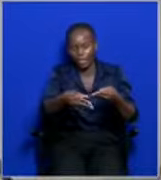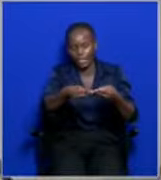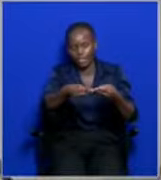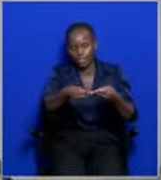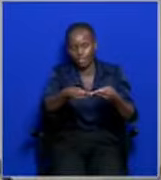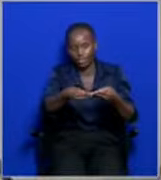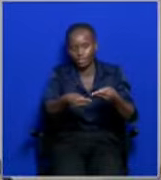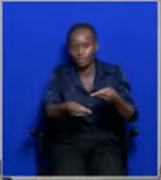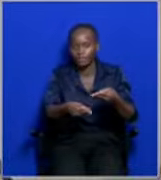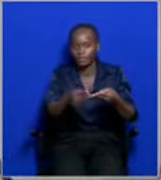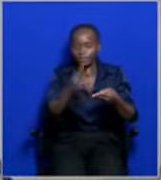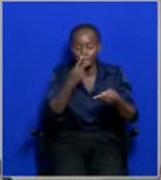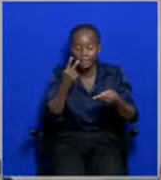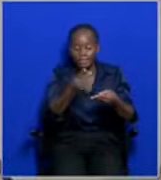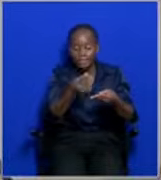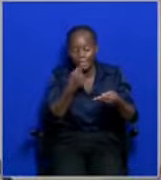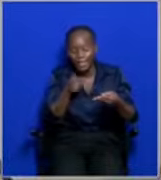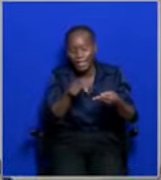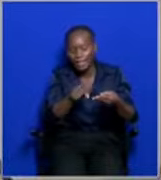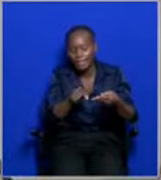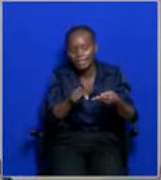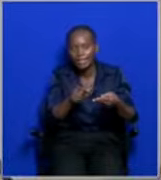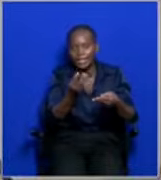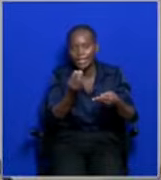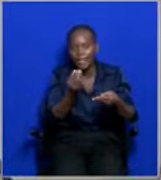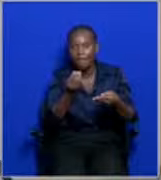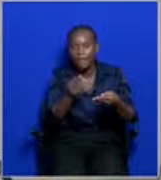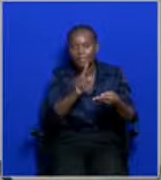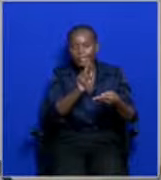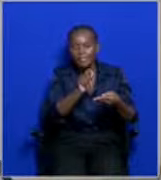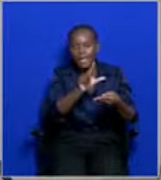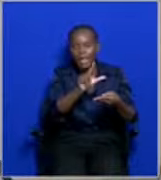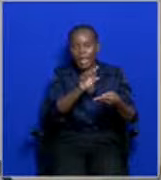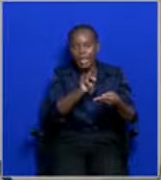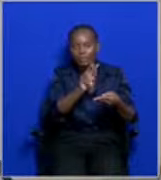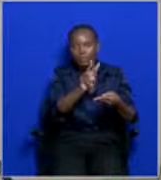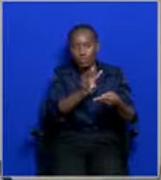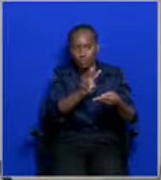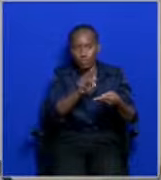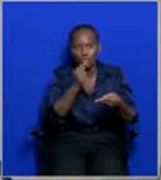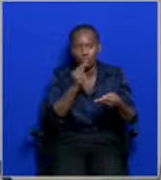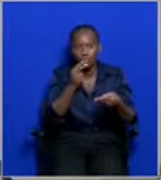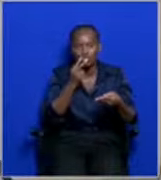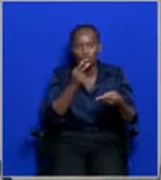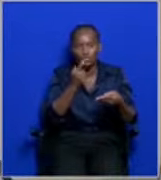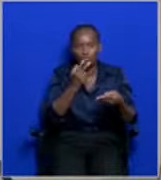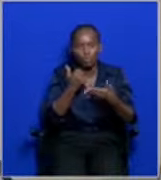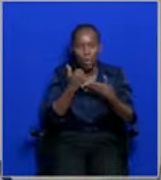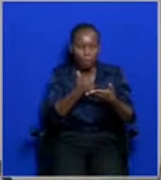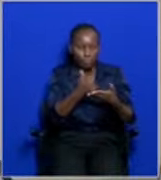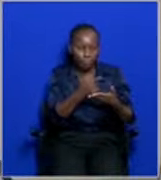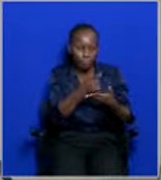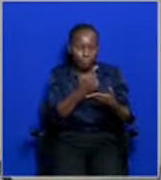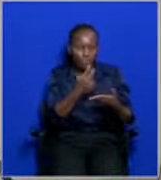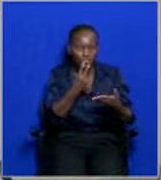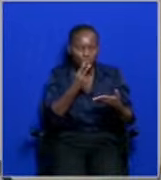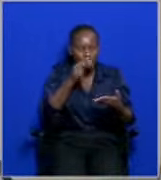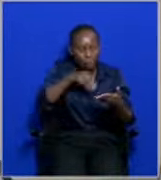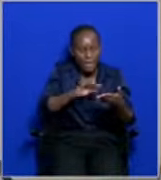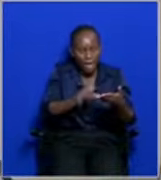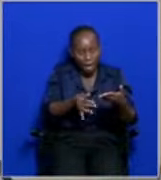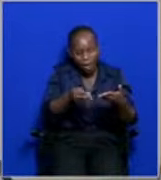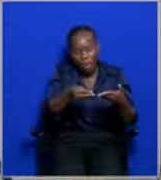number, TML2. Yes. So that's how we read the annexures. Okay. Okay. So this is what you suggest